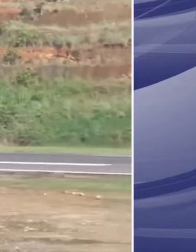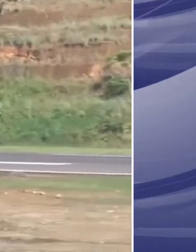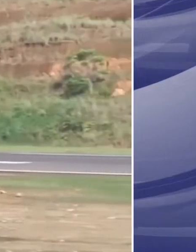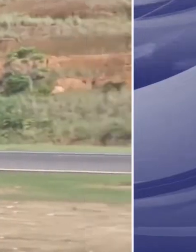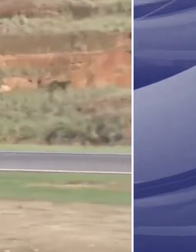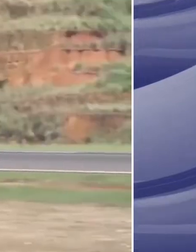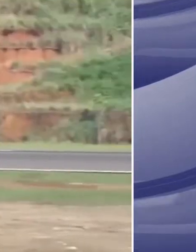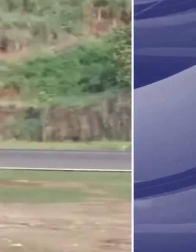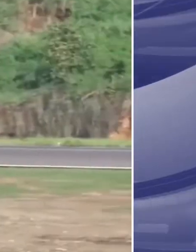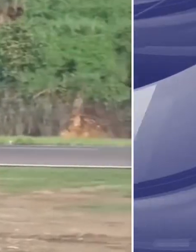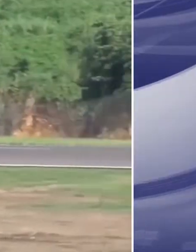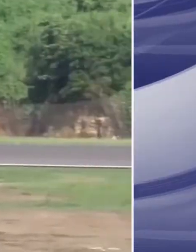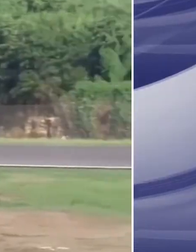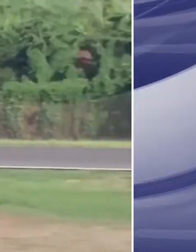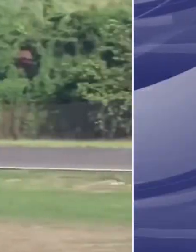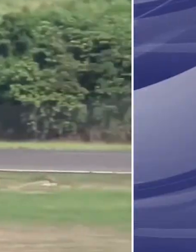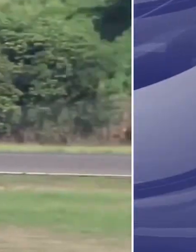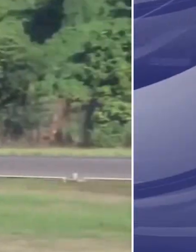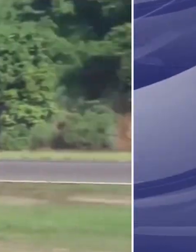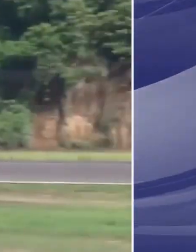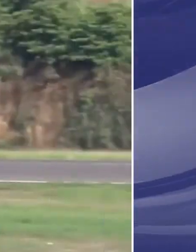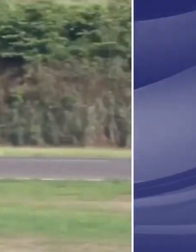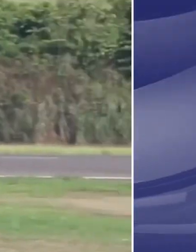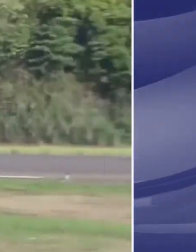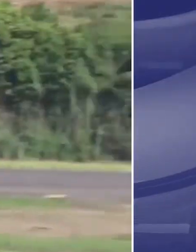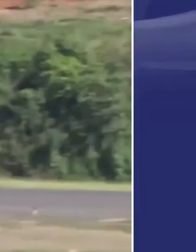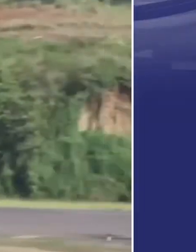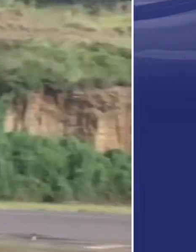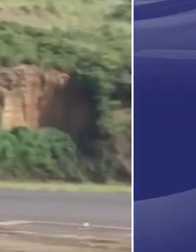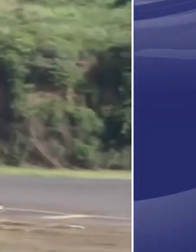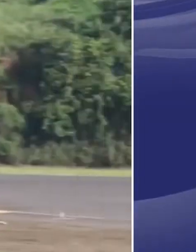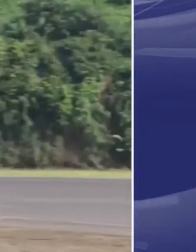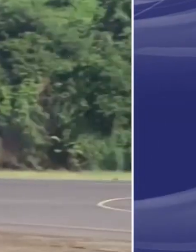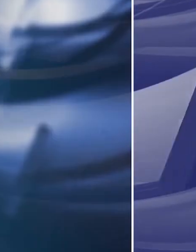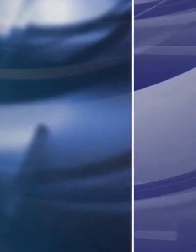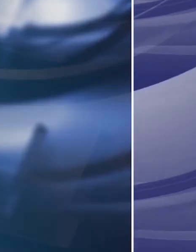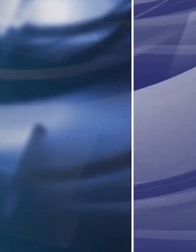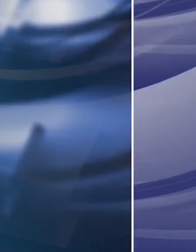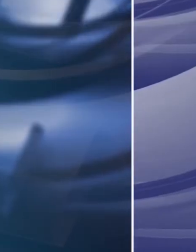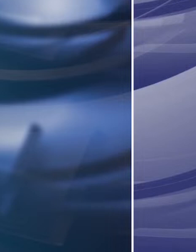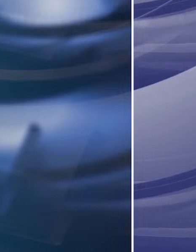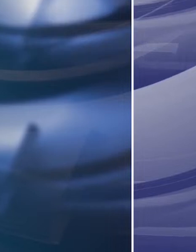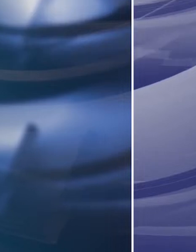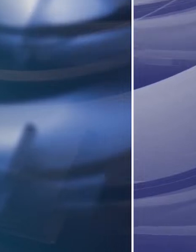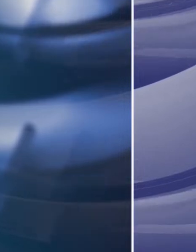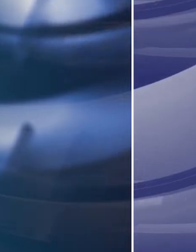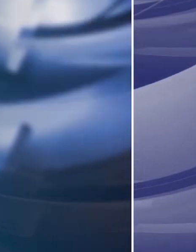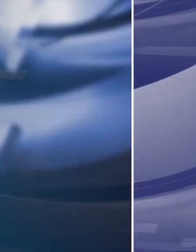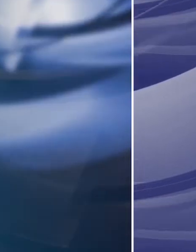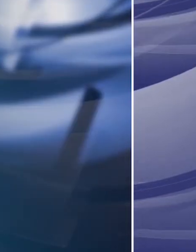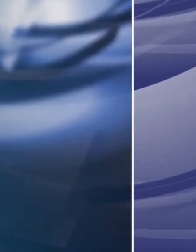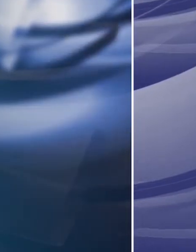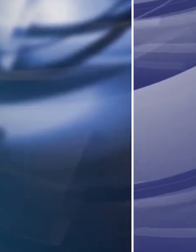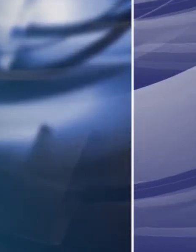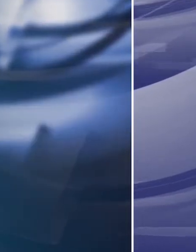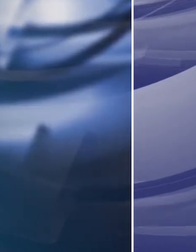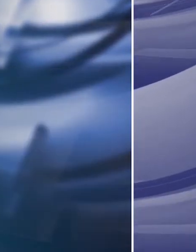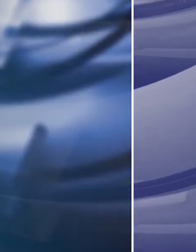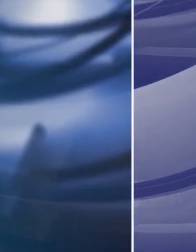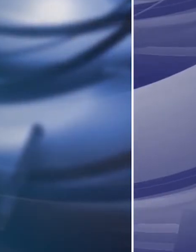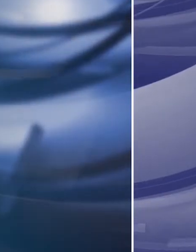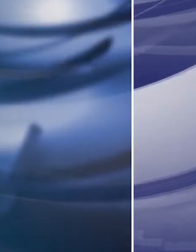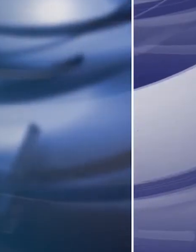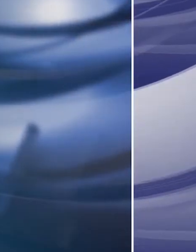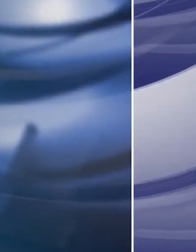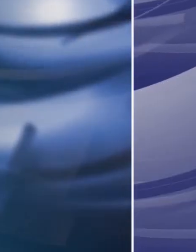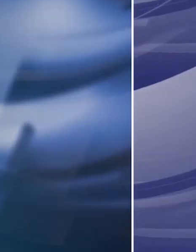National Union of Public Workers worried about the treatment of Liat workers. And in sports, a West Indies legend